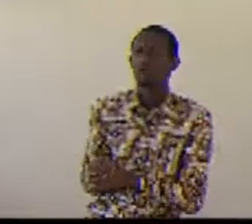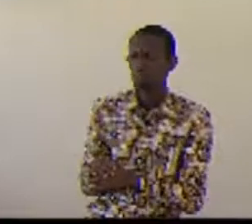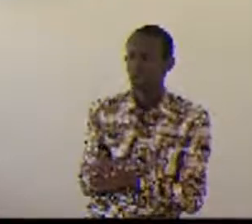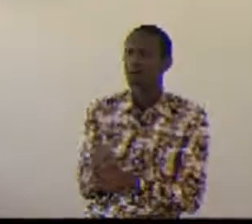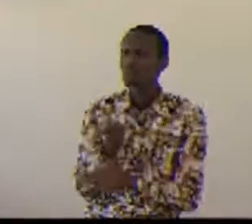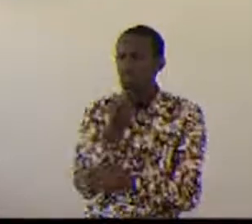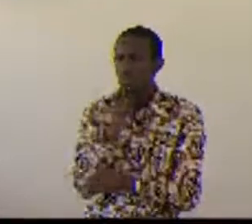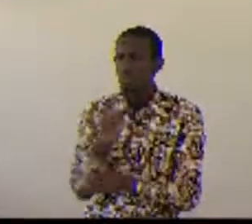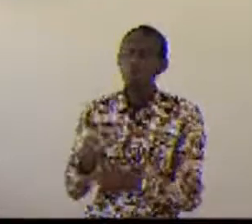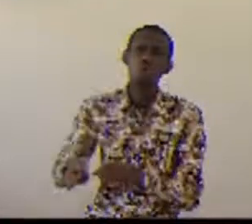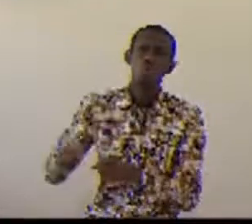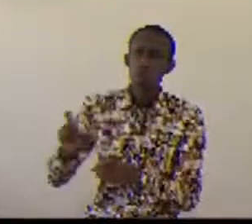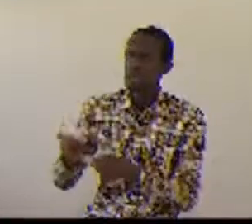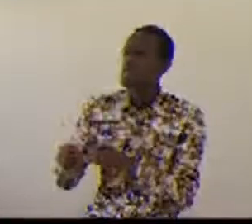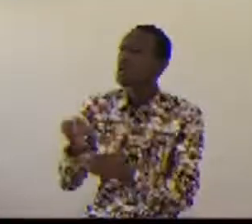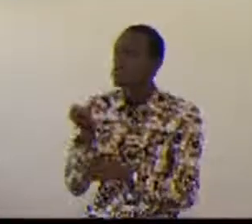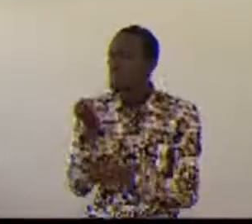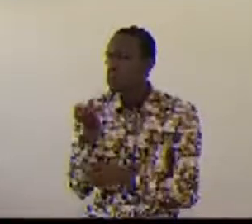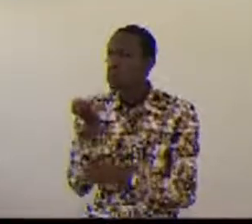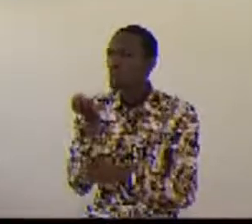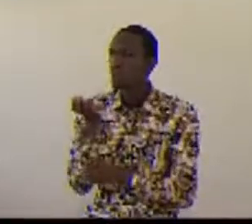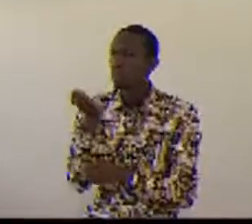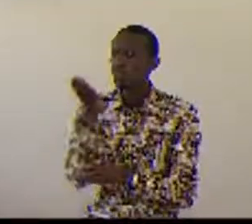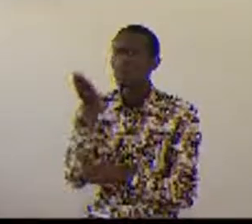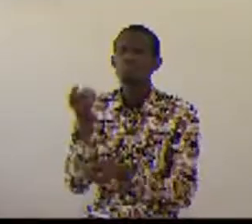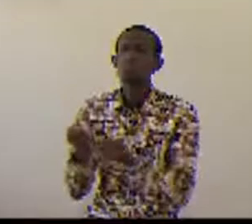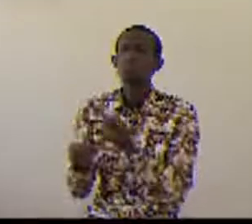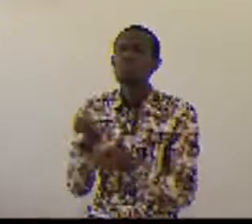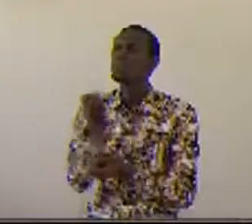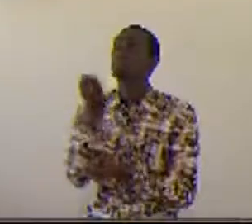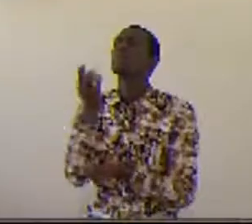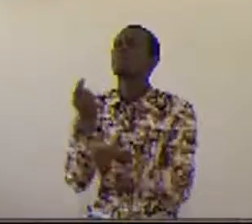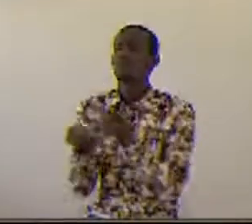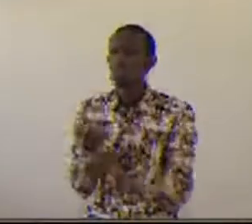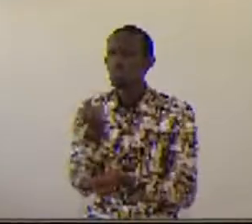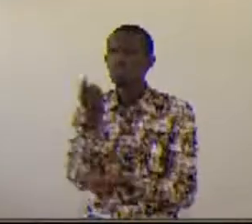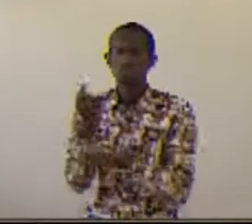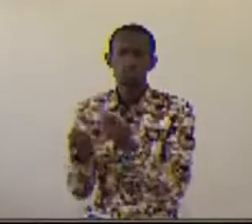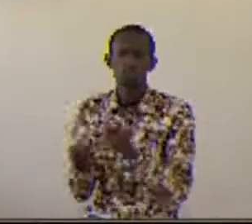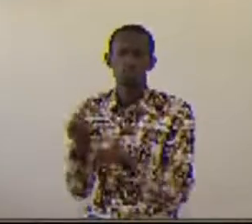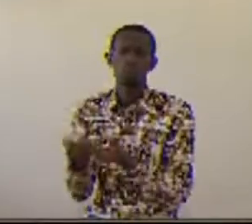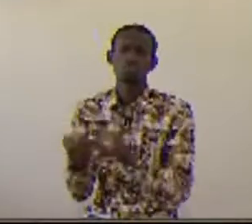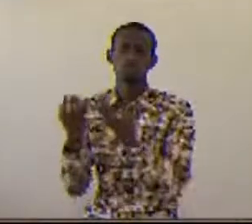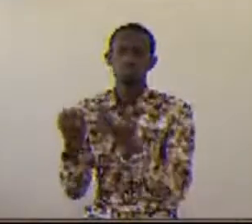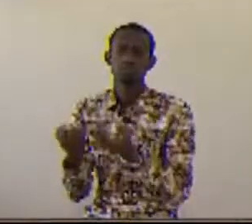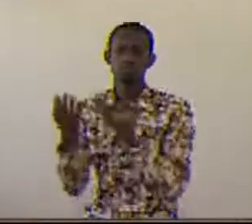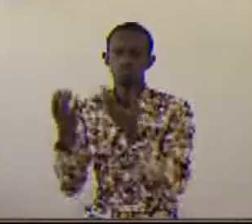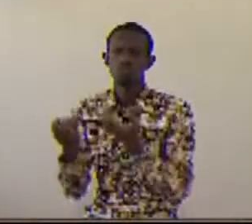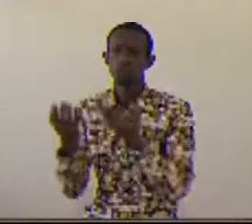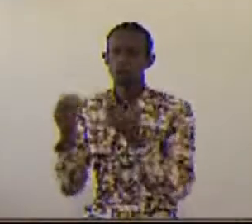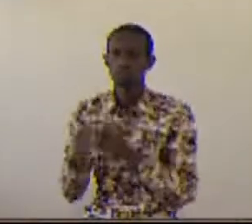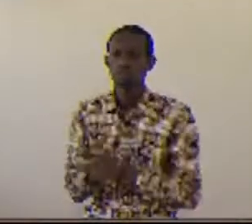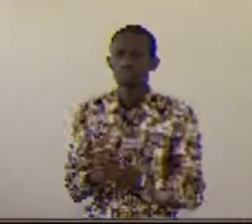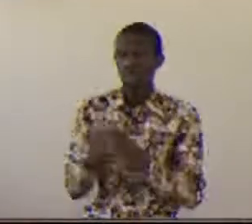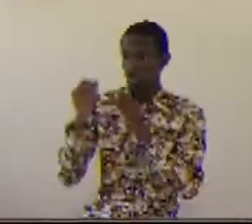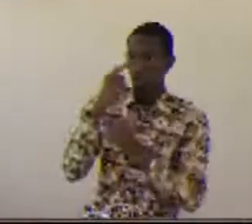Okay? It makes sense. You have to supply energy and supply energy. If it starts melting, then you